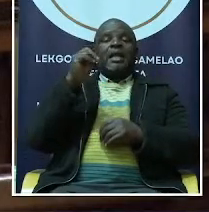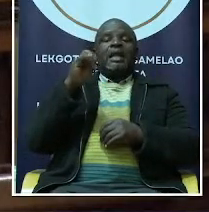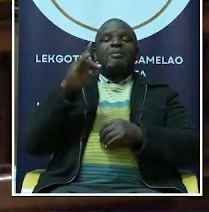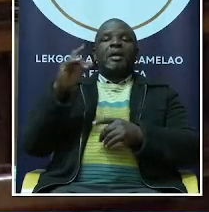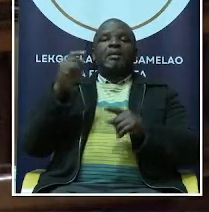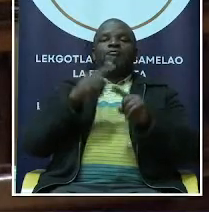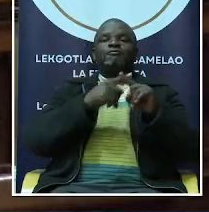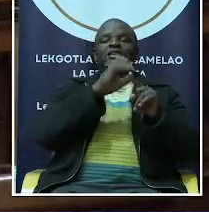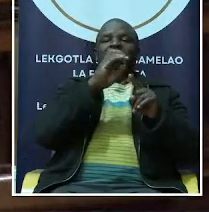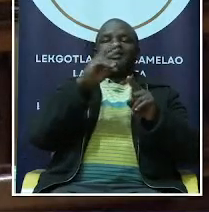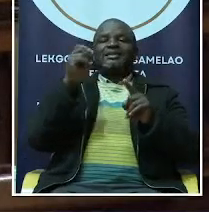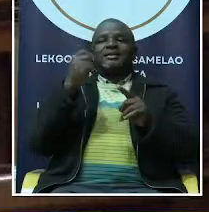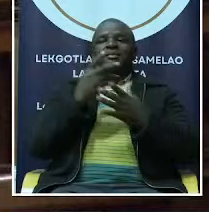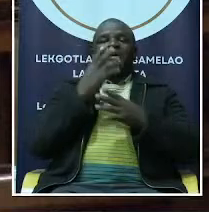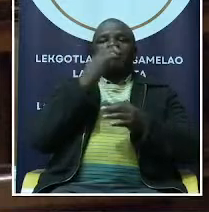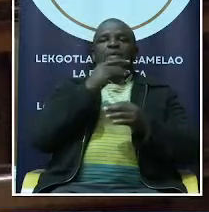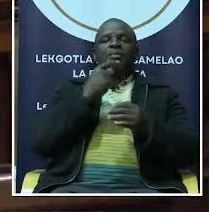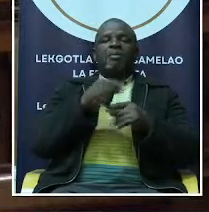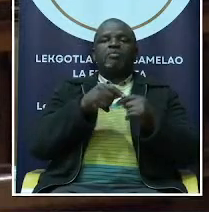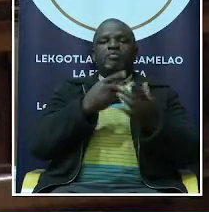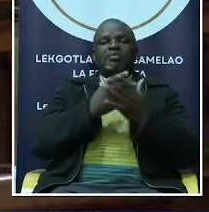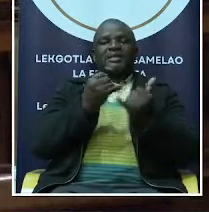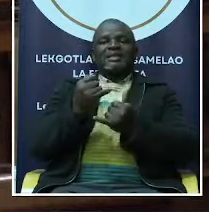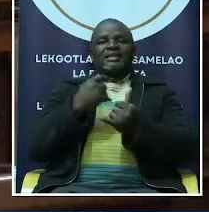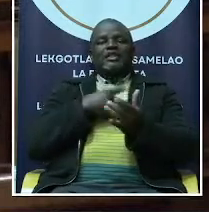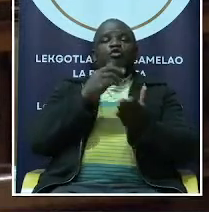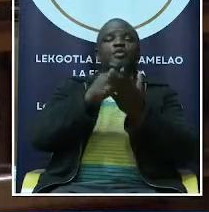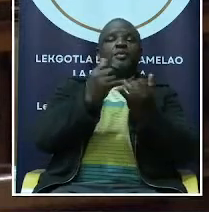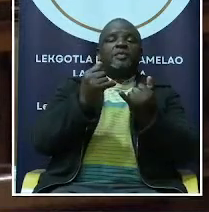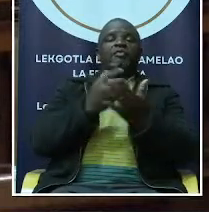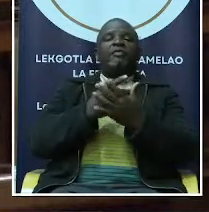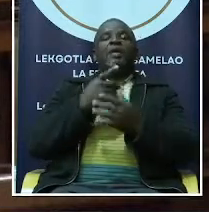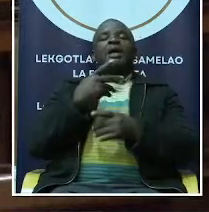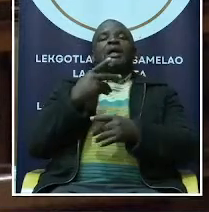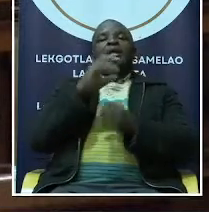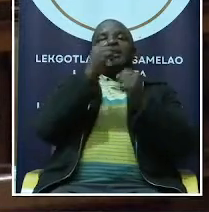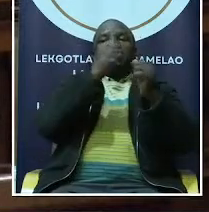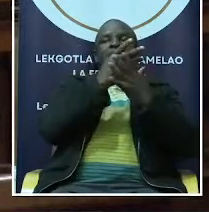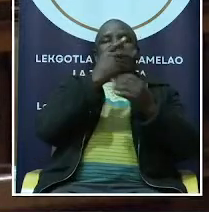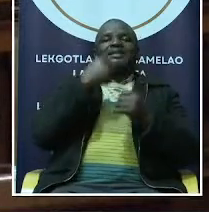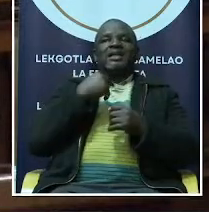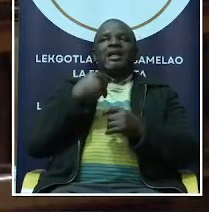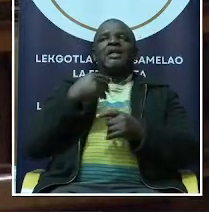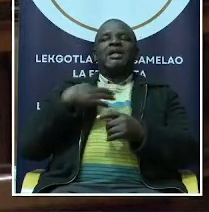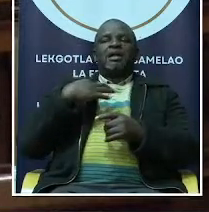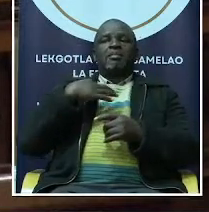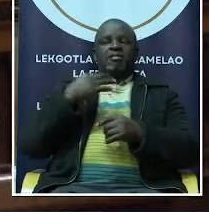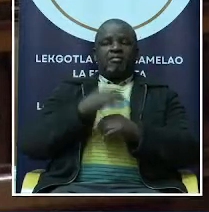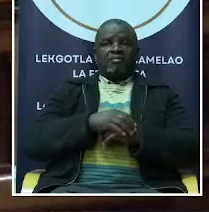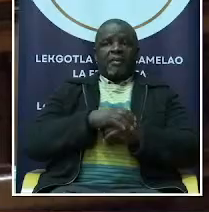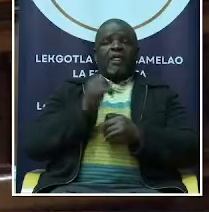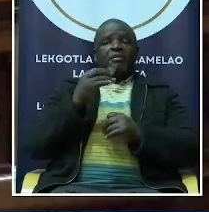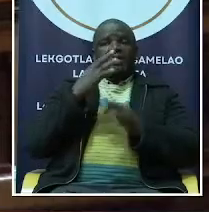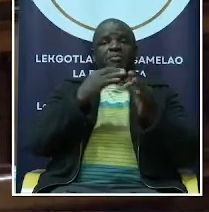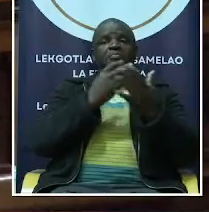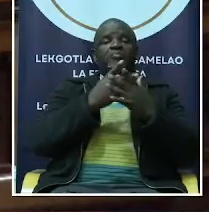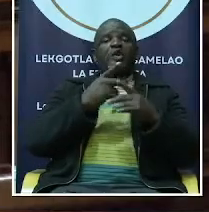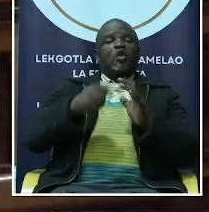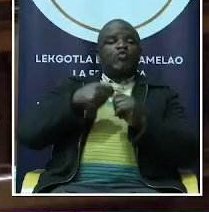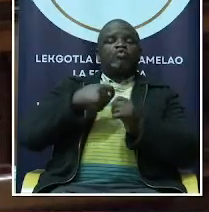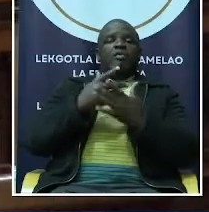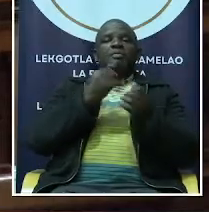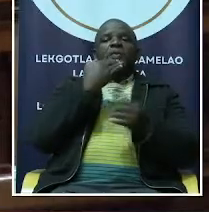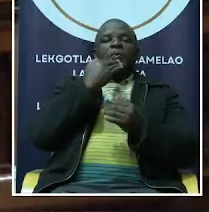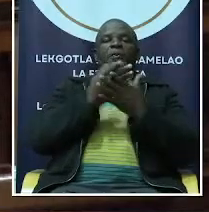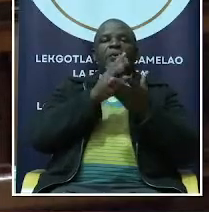about their contributions to the textile industry. And I mentioned before that the textile industry was destroyed by